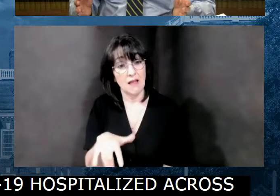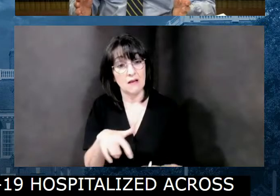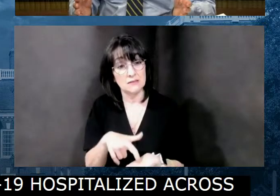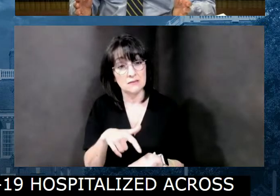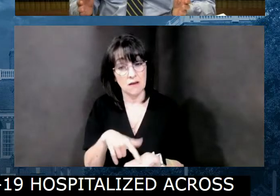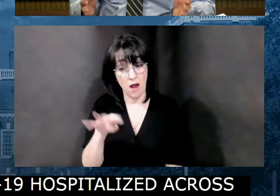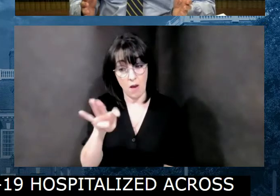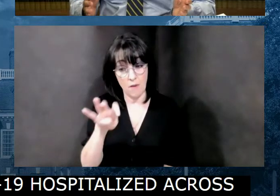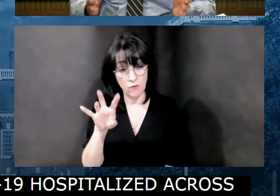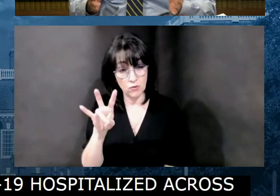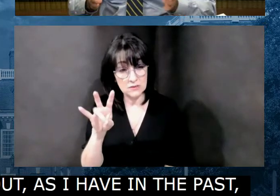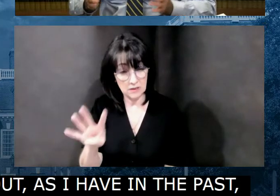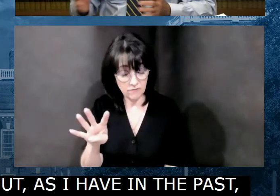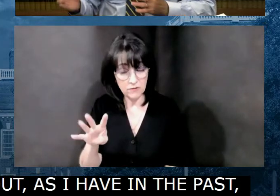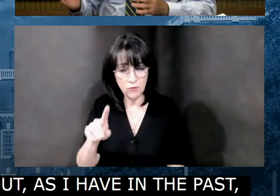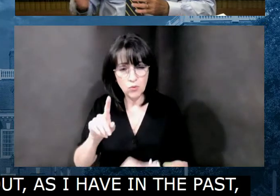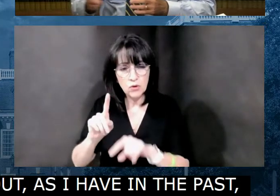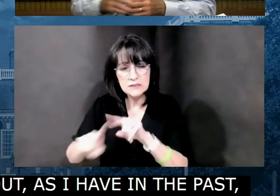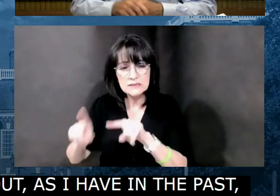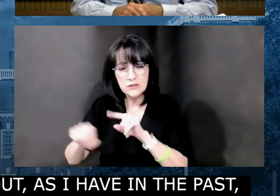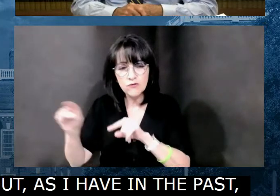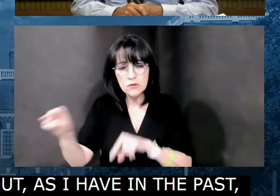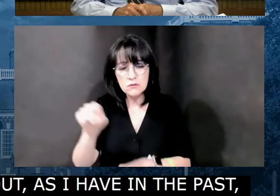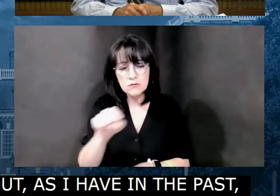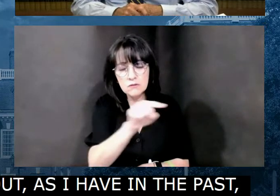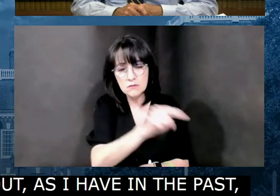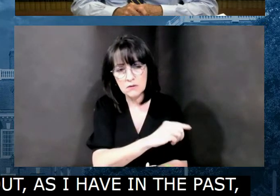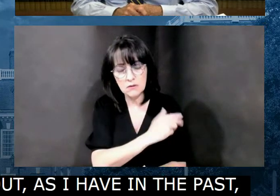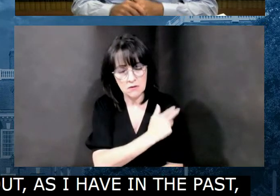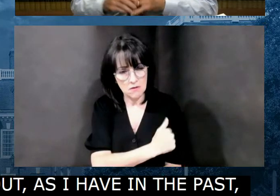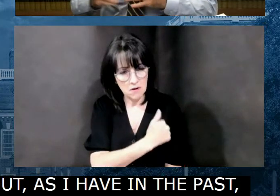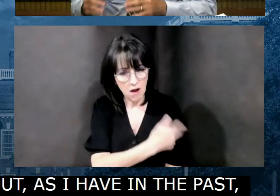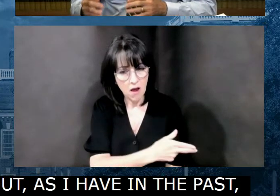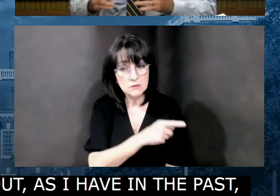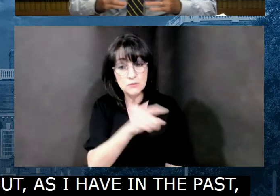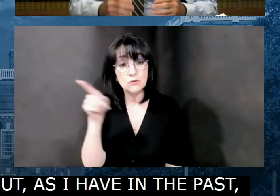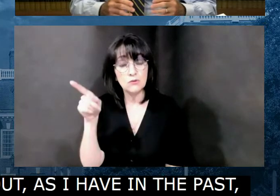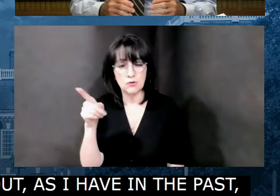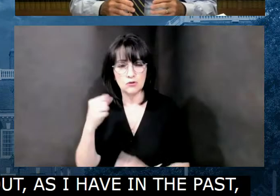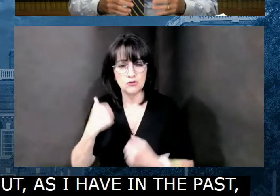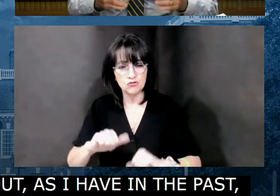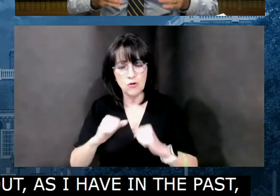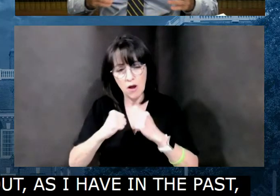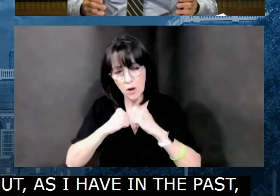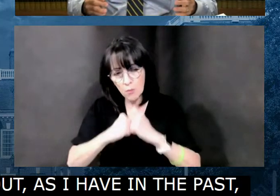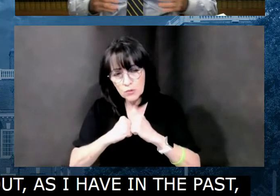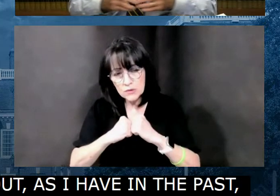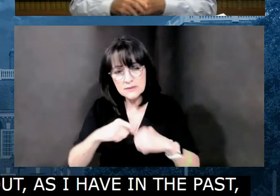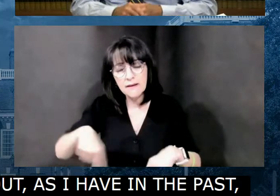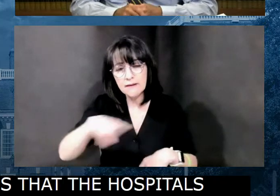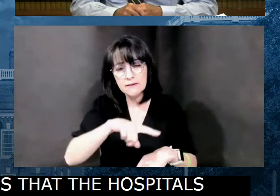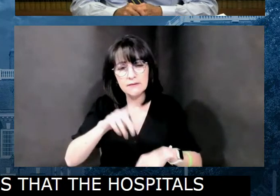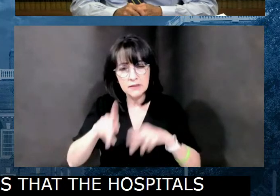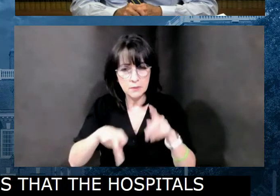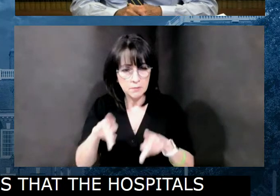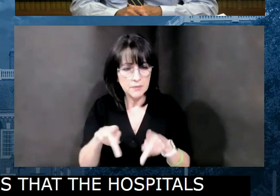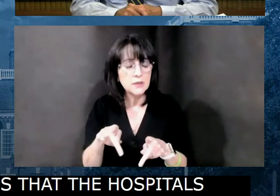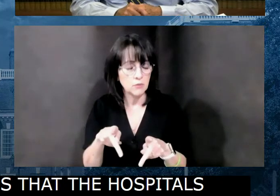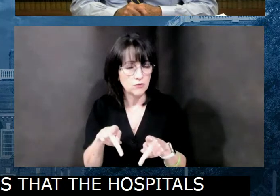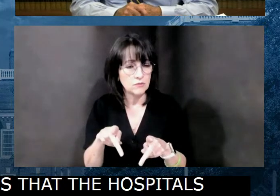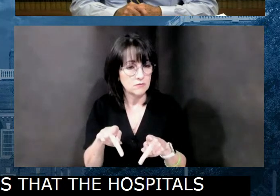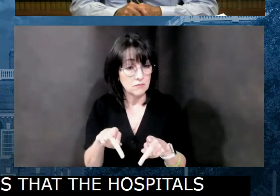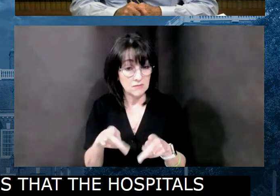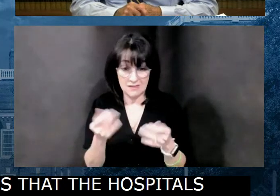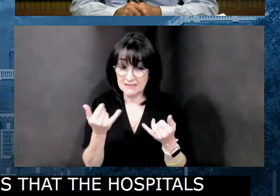measures that the hospitals took to keep people who didn't need to be in the hospital setting from being there, we had